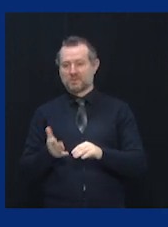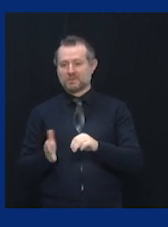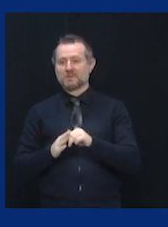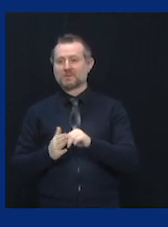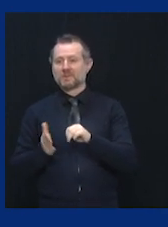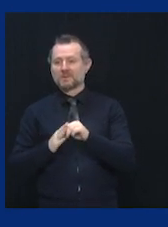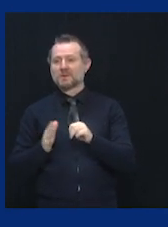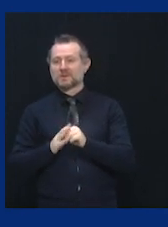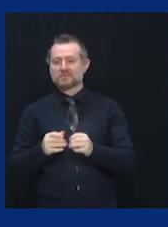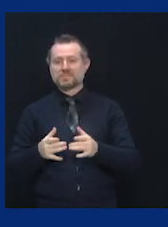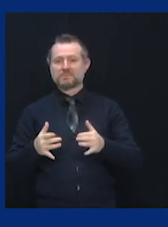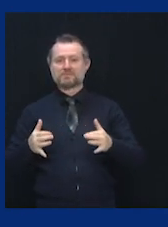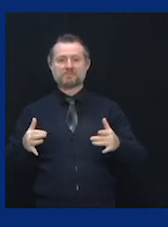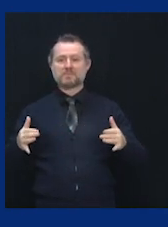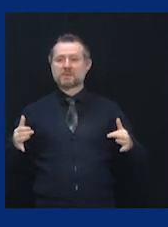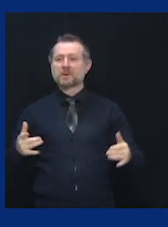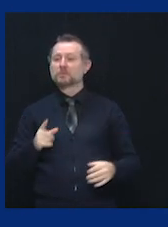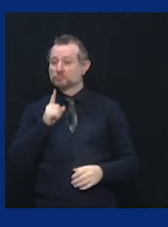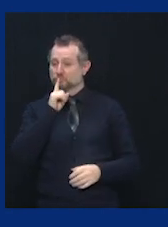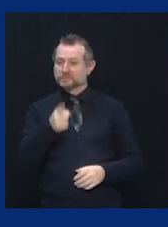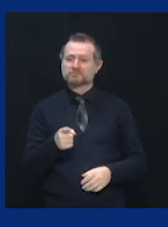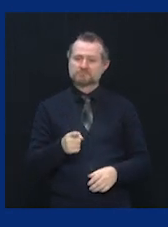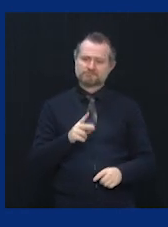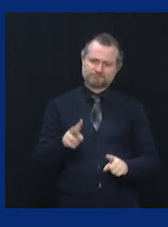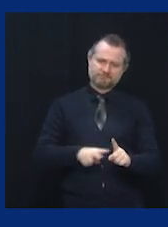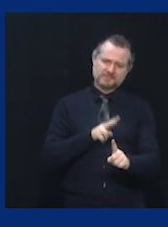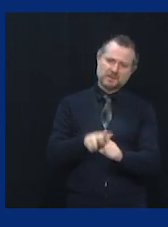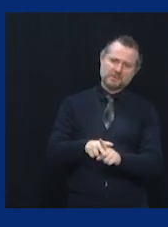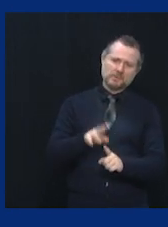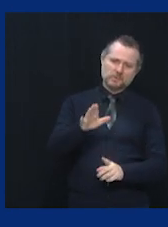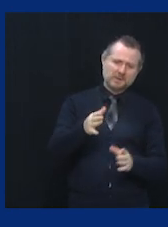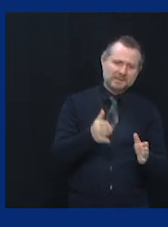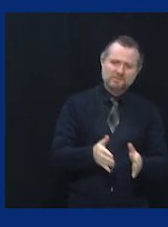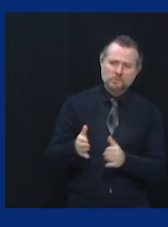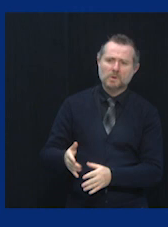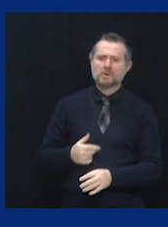an individual's life. It's true in a family's life. It's true in society.